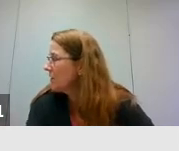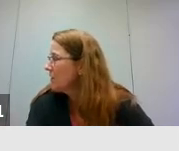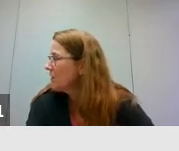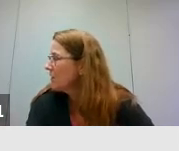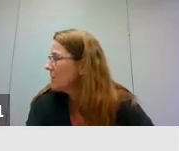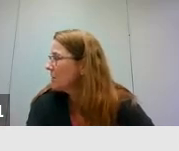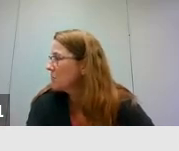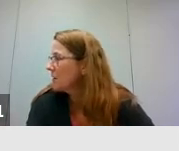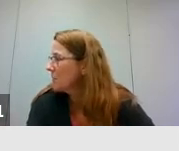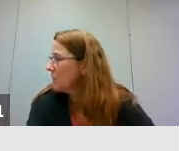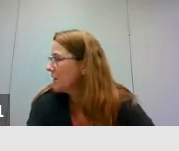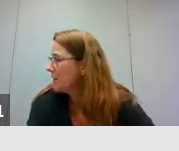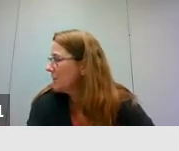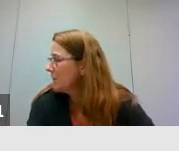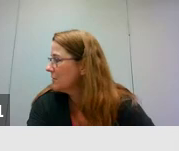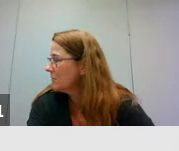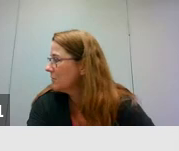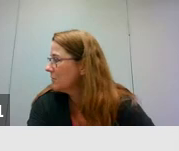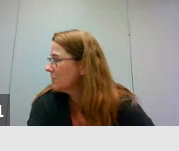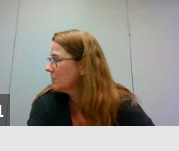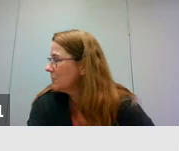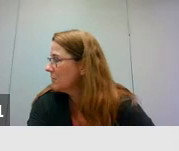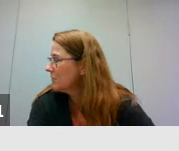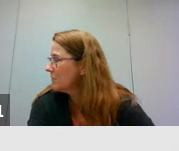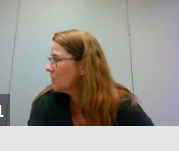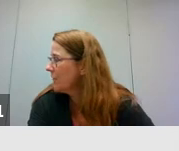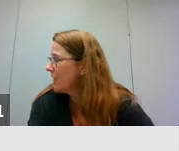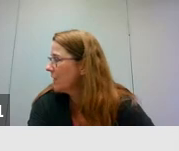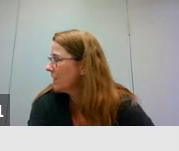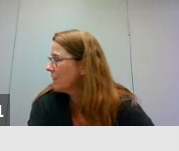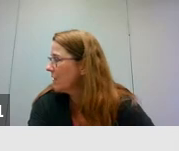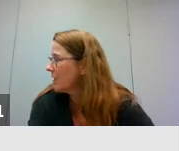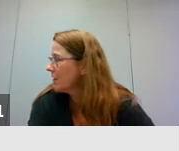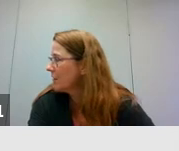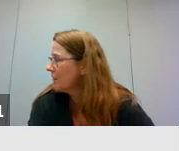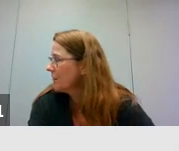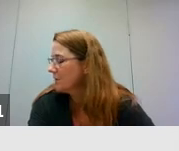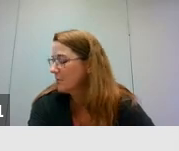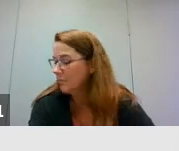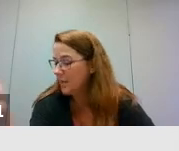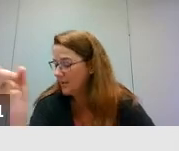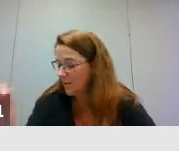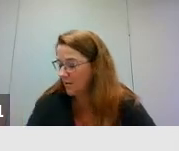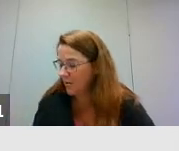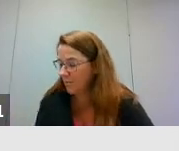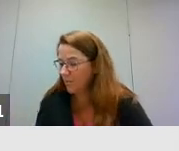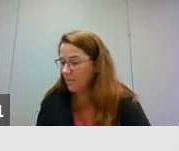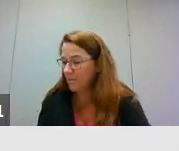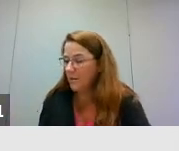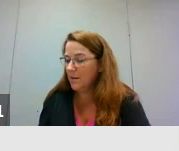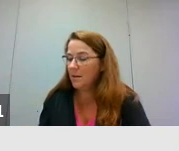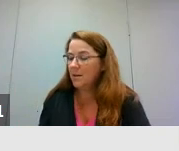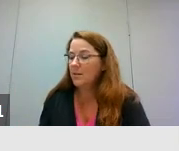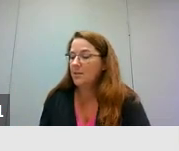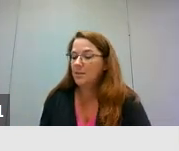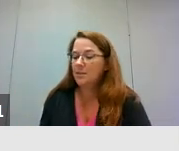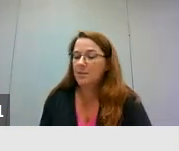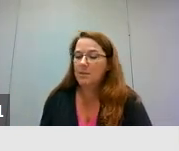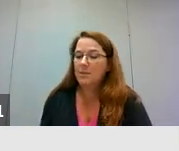for the rest of this meeting. So it will be constantly on. So that should not be a problem. Okay, well, the captioner is going to have to go back in because every time